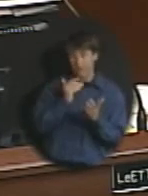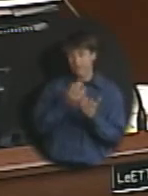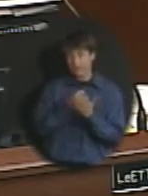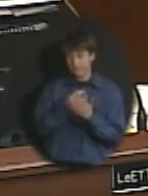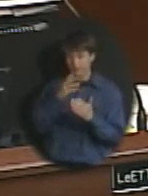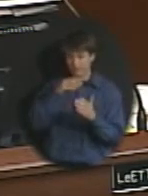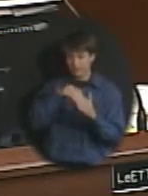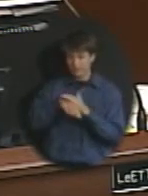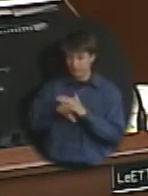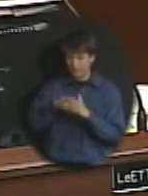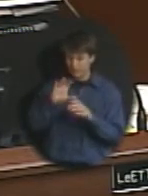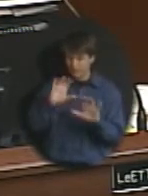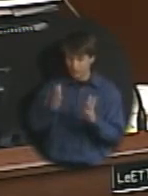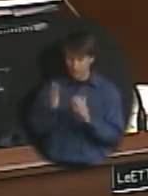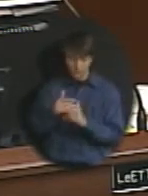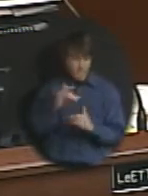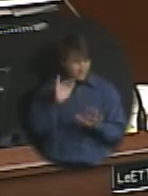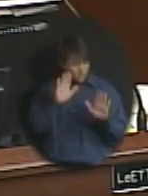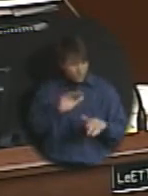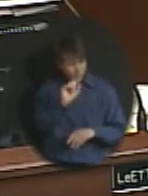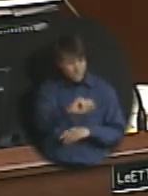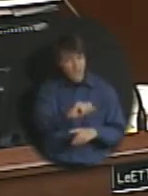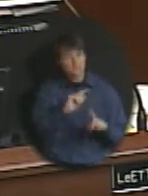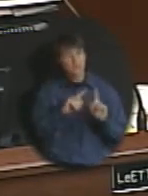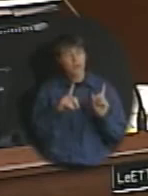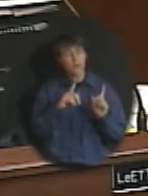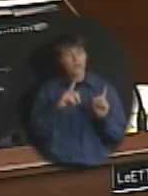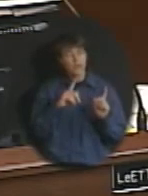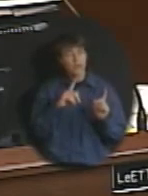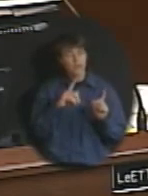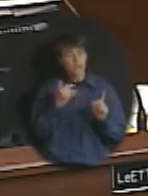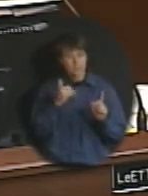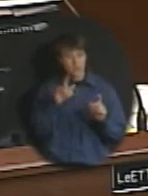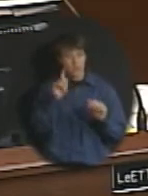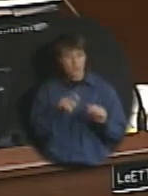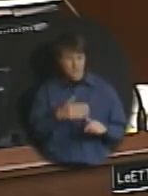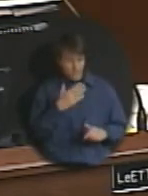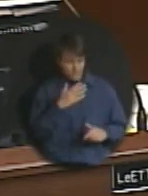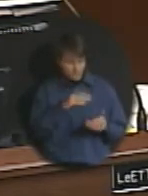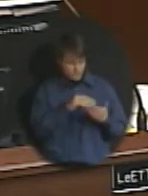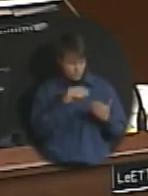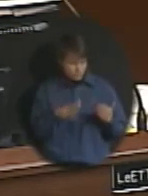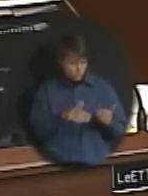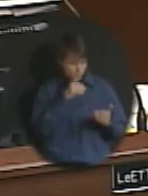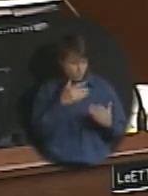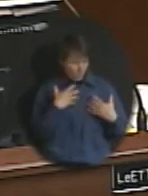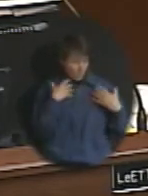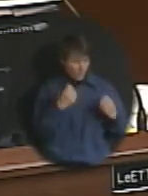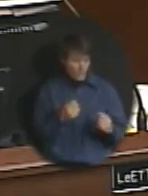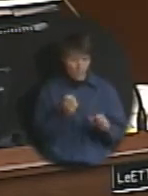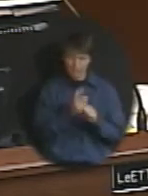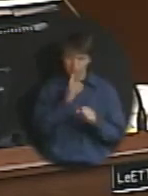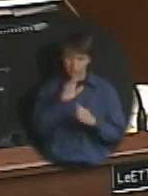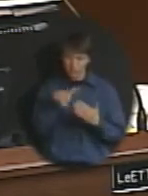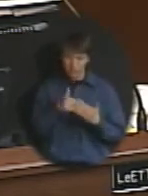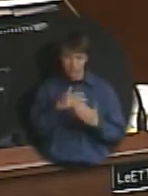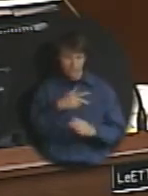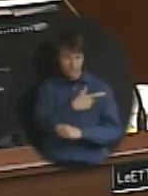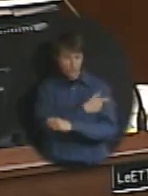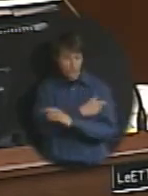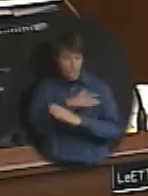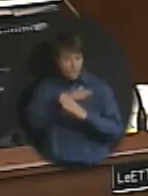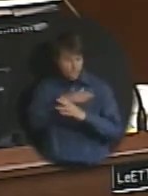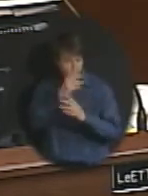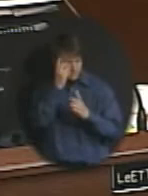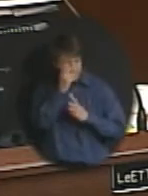to the classrooms, and that's wonderful, but you've got to have well kids, you've got to make sure everybody's immunized, especially with the percentage of